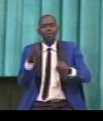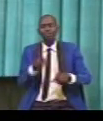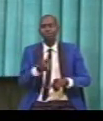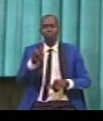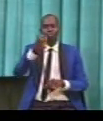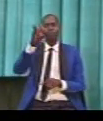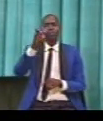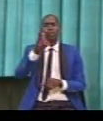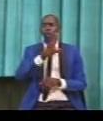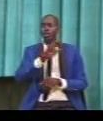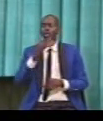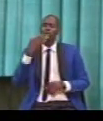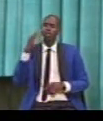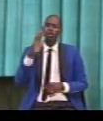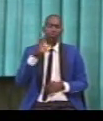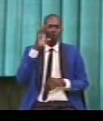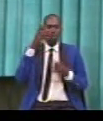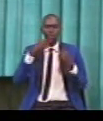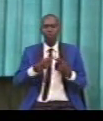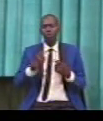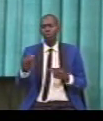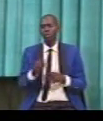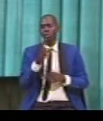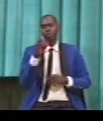No evil will befall anyone.